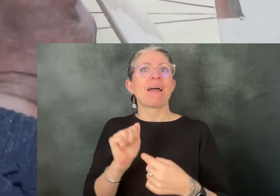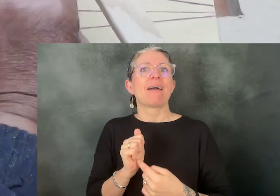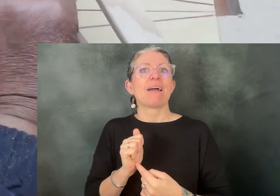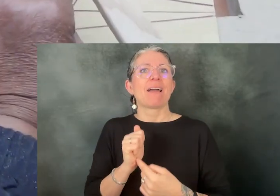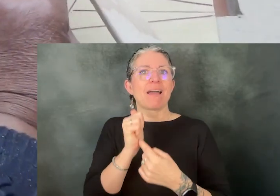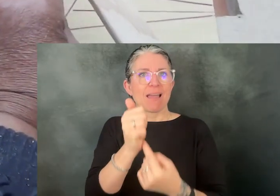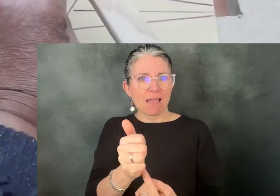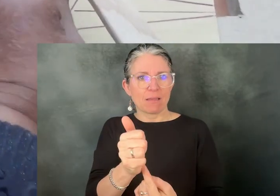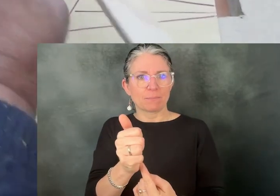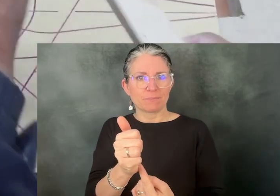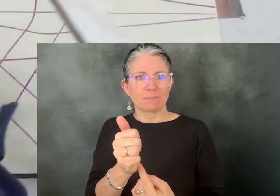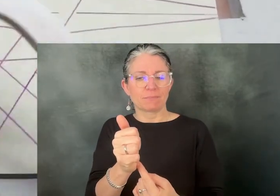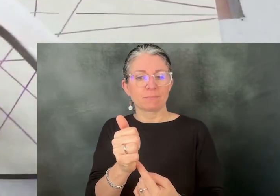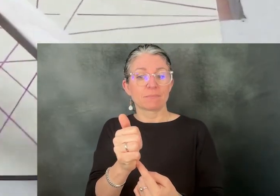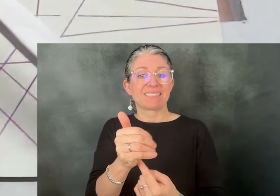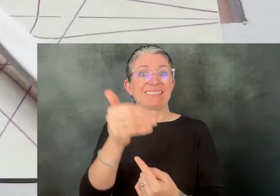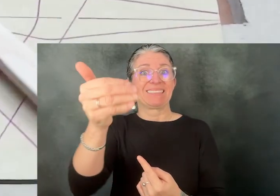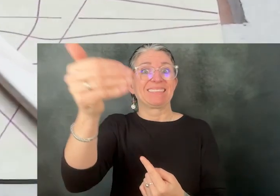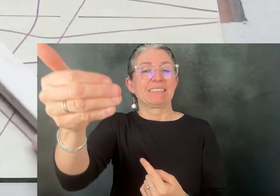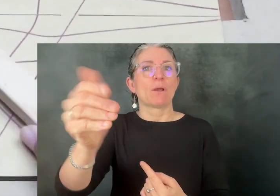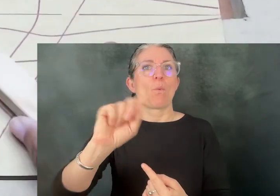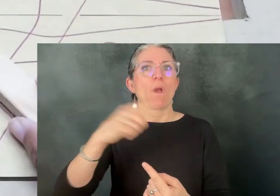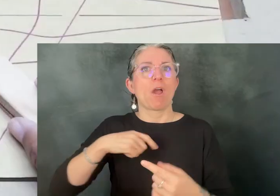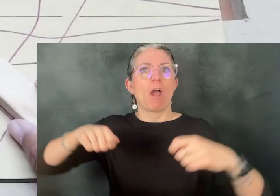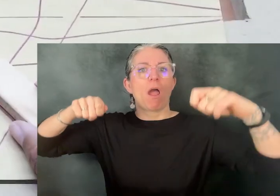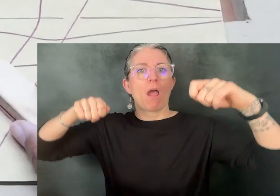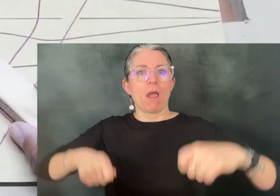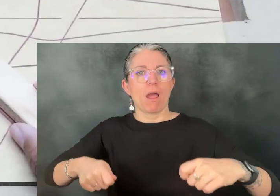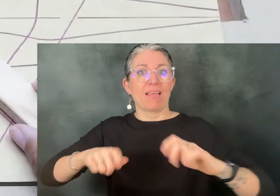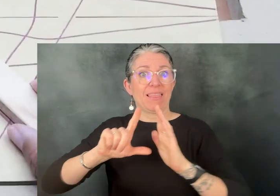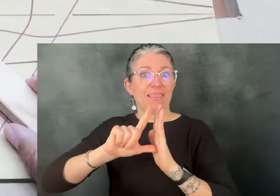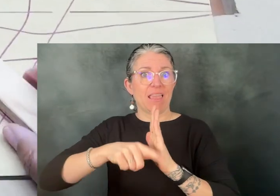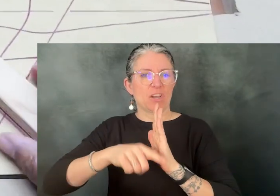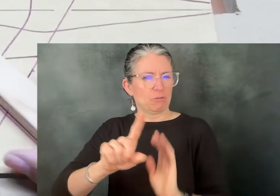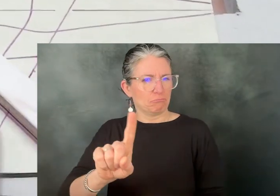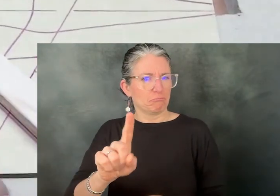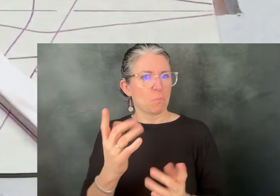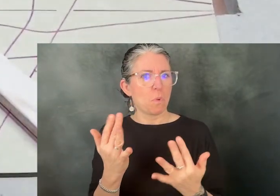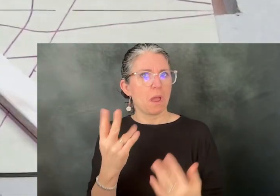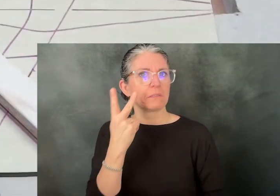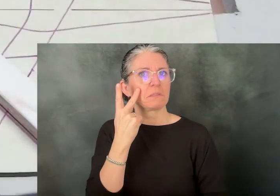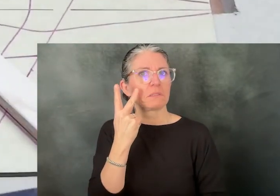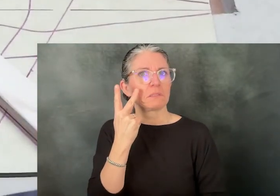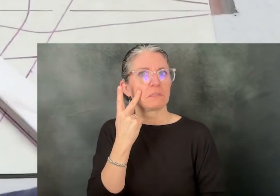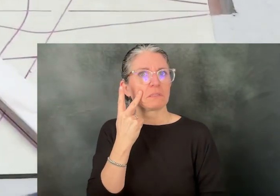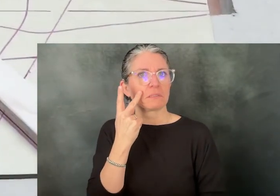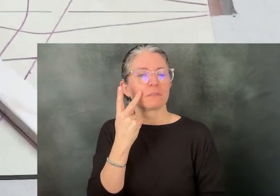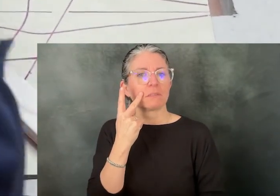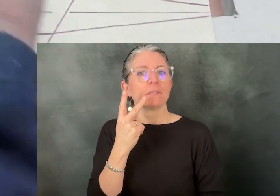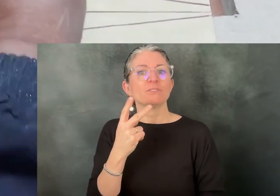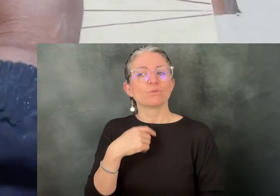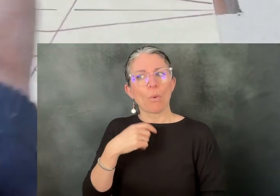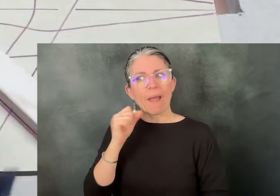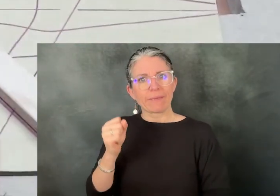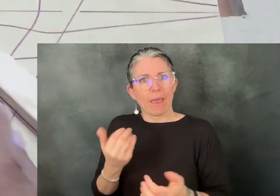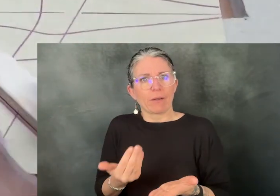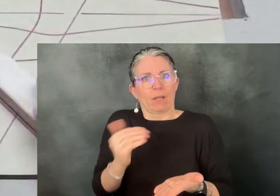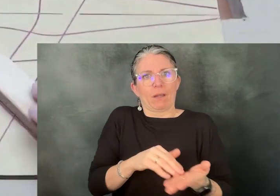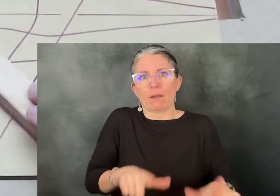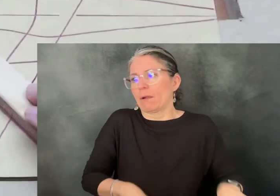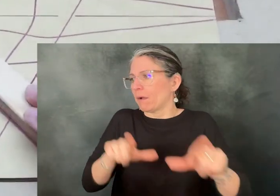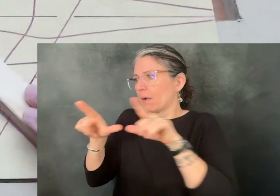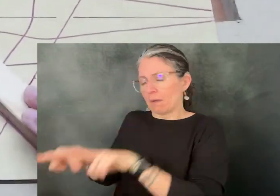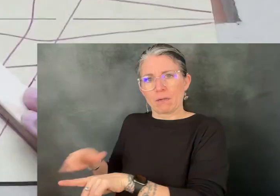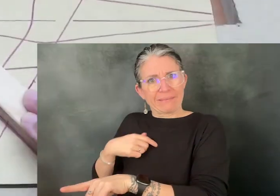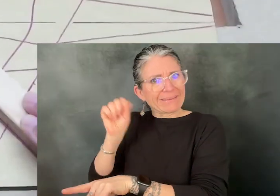me identify where to lay my ticking stick when it comes time for me to replicate the points.